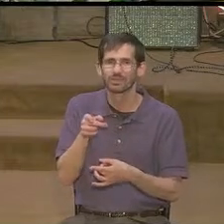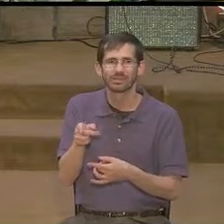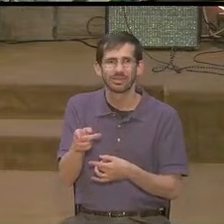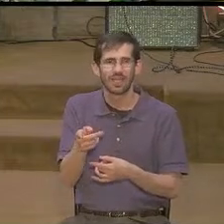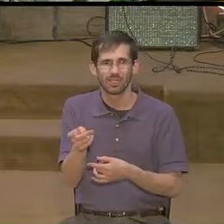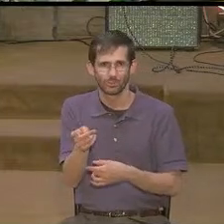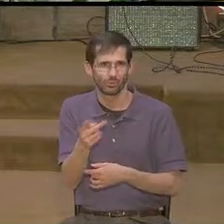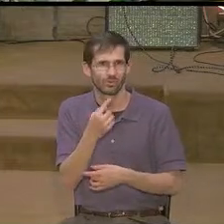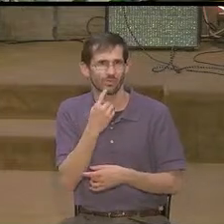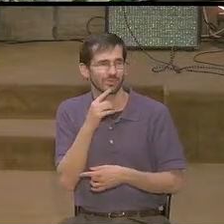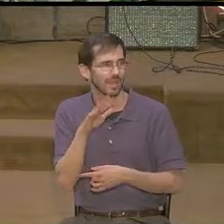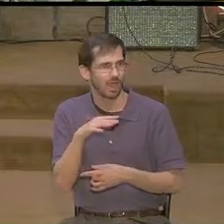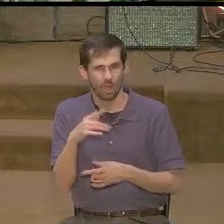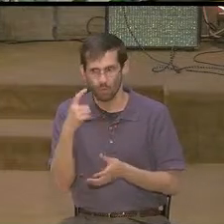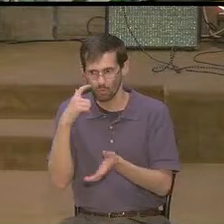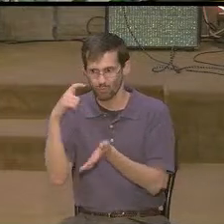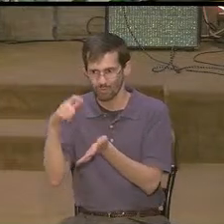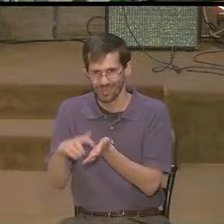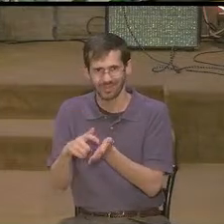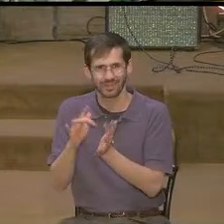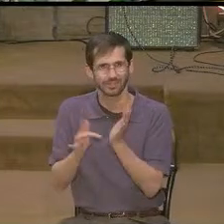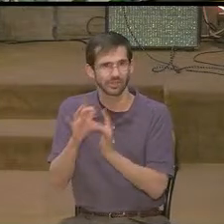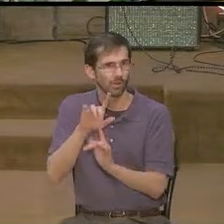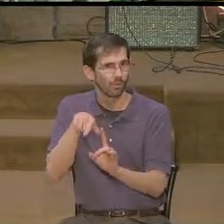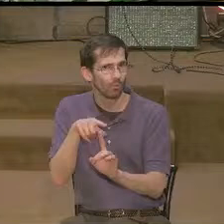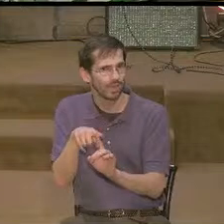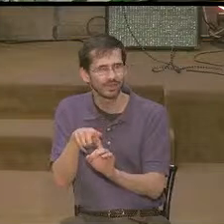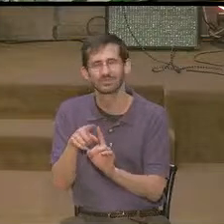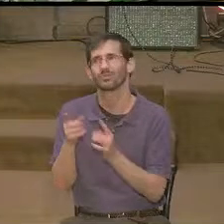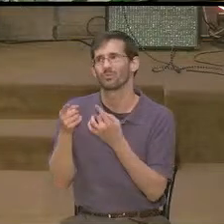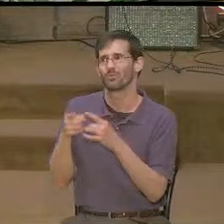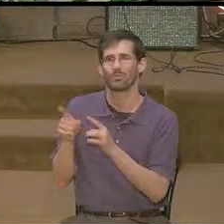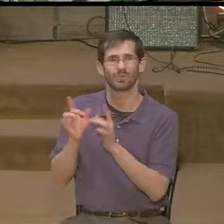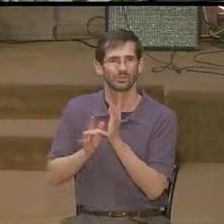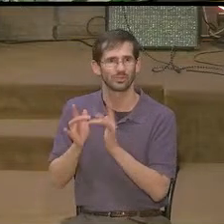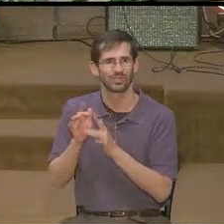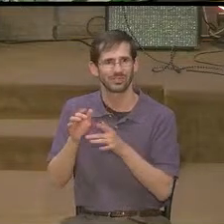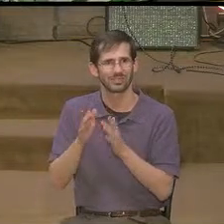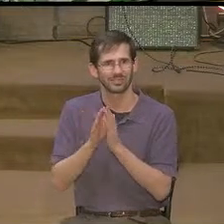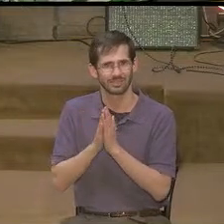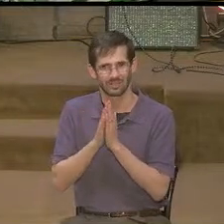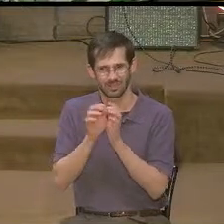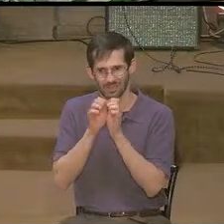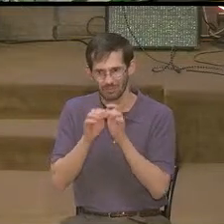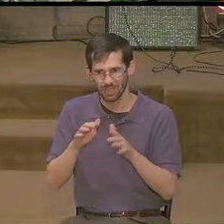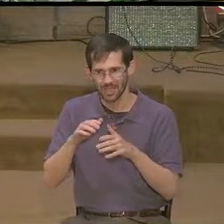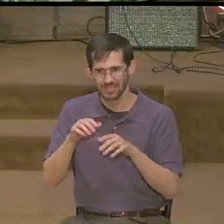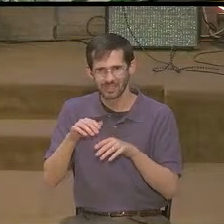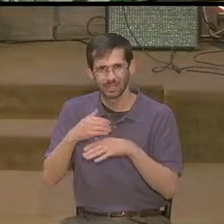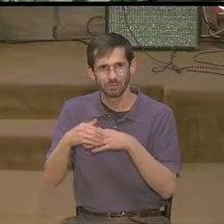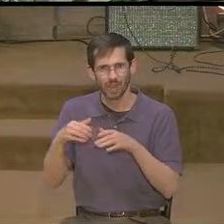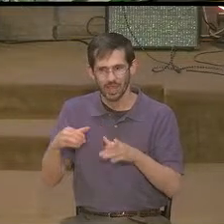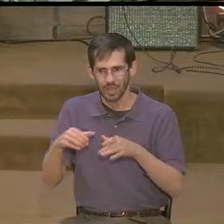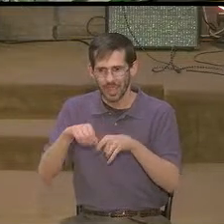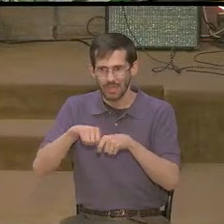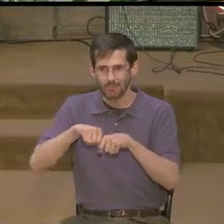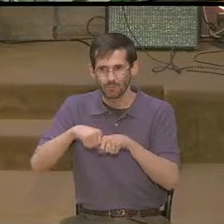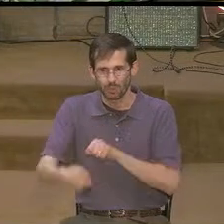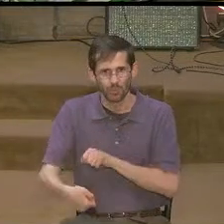in the breaking of bread. We get a spiritual insight, a